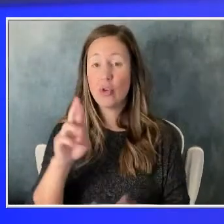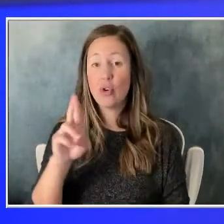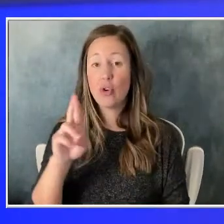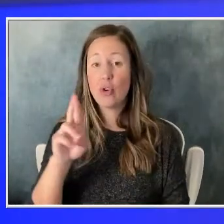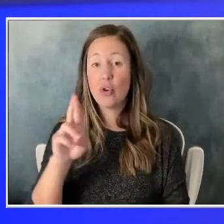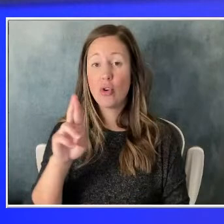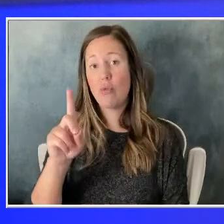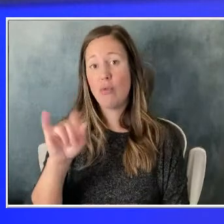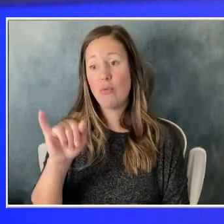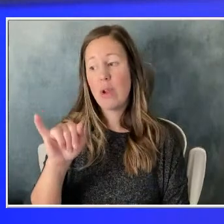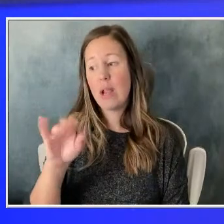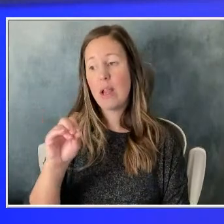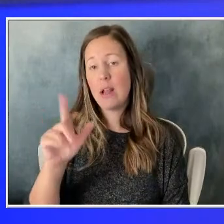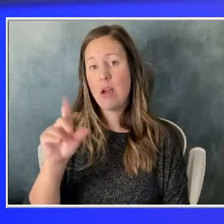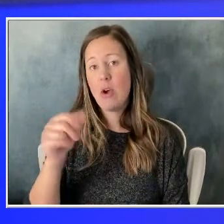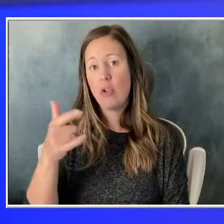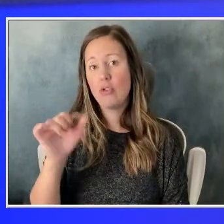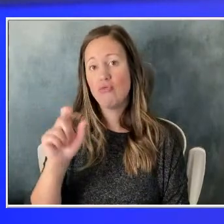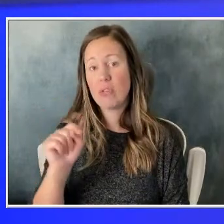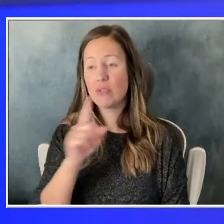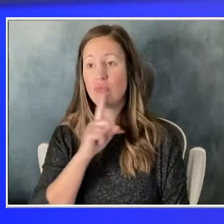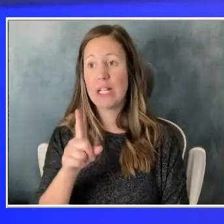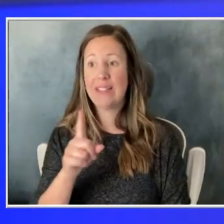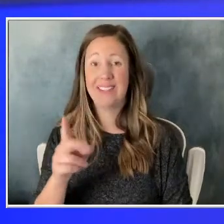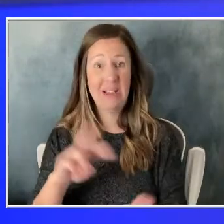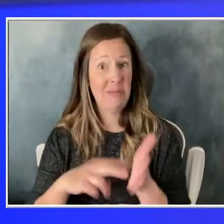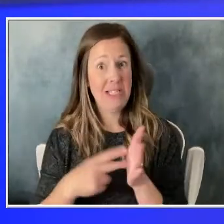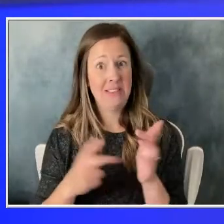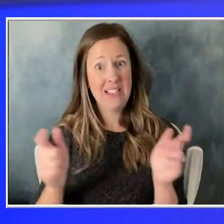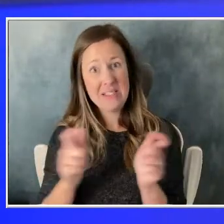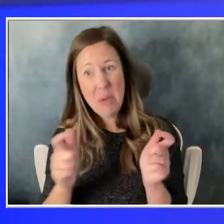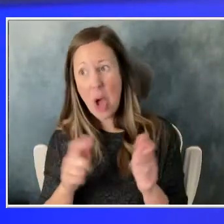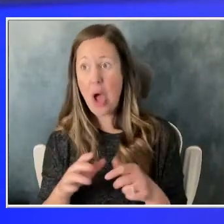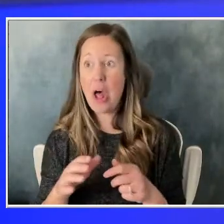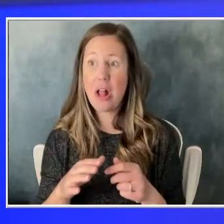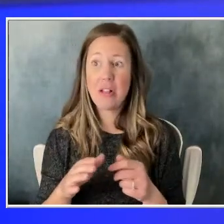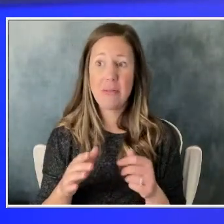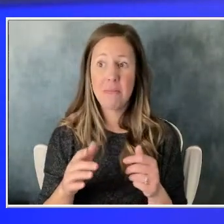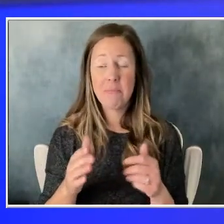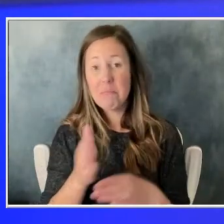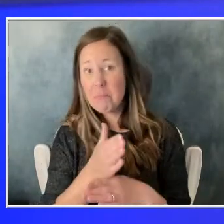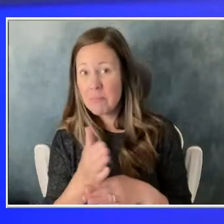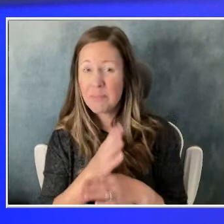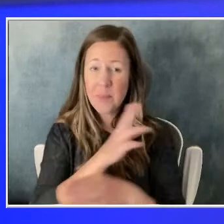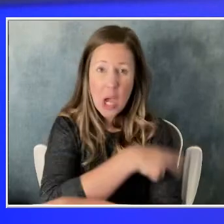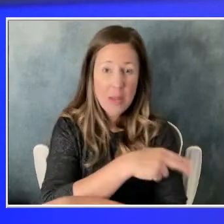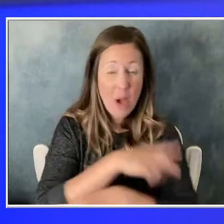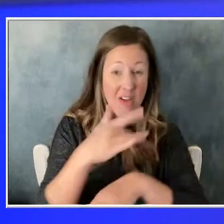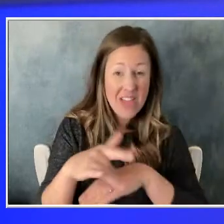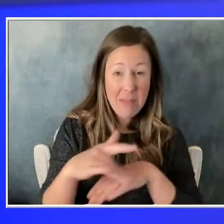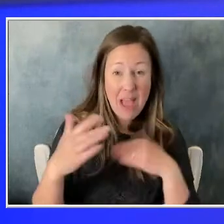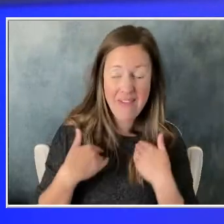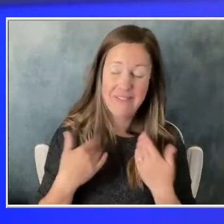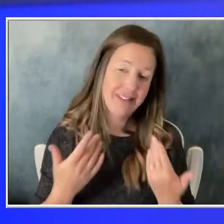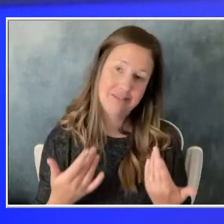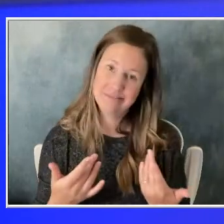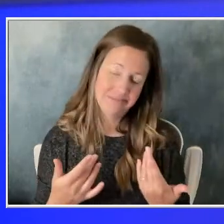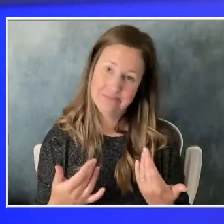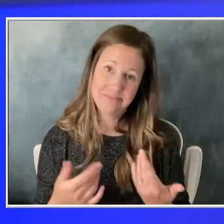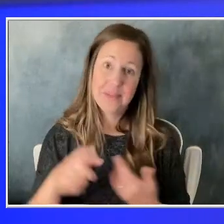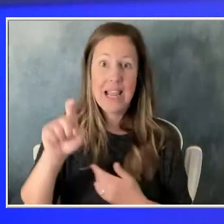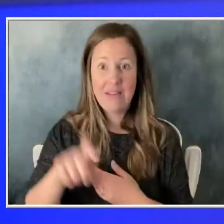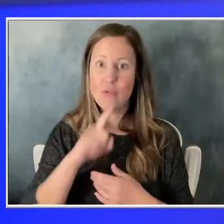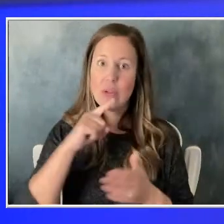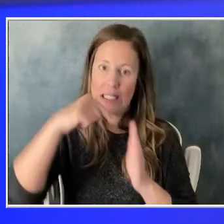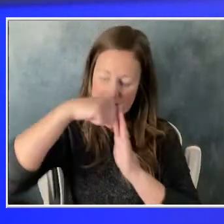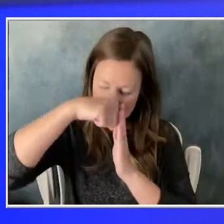not available in every small or middle-sized hospital. Has to be like a comprehensive tertiary care center like